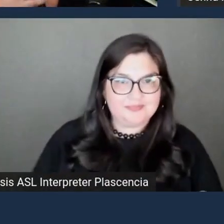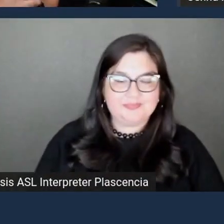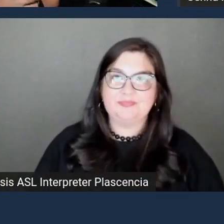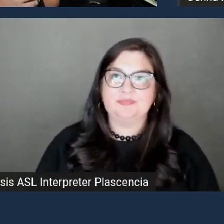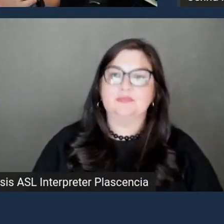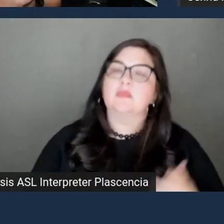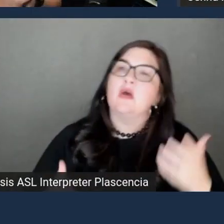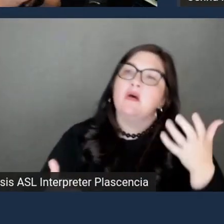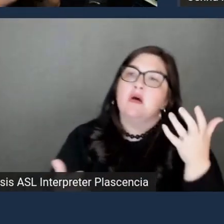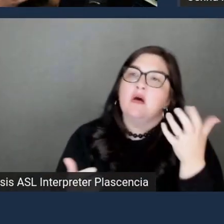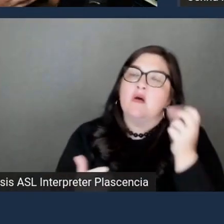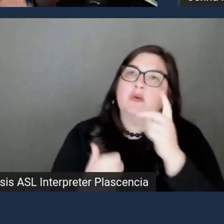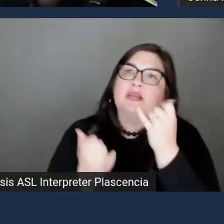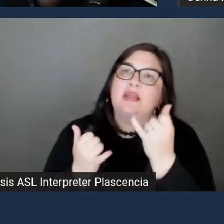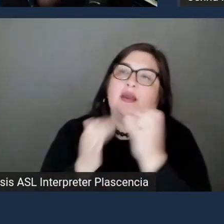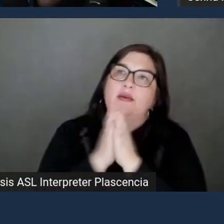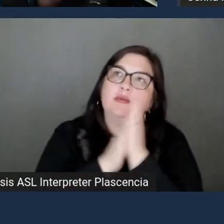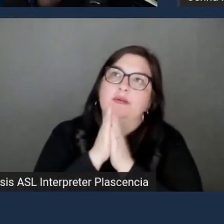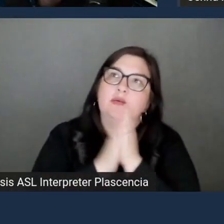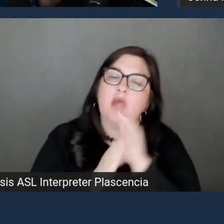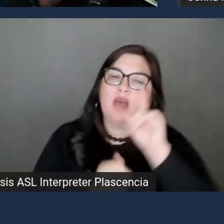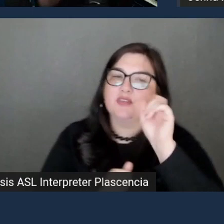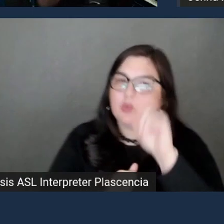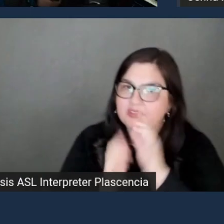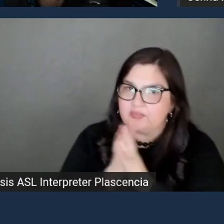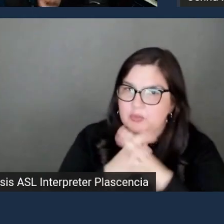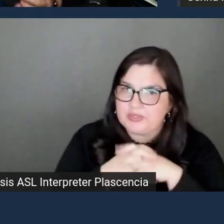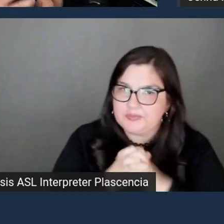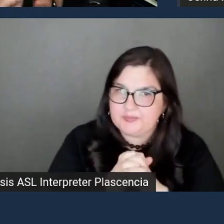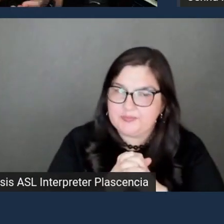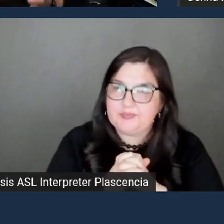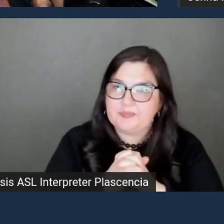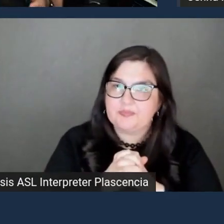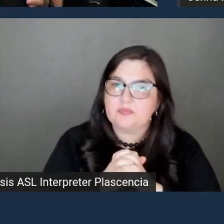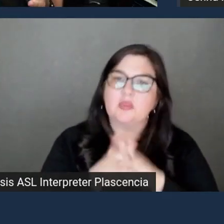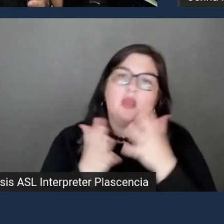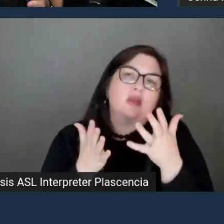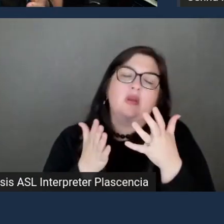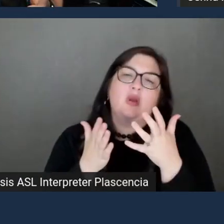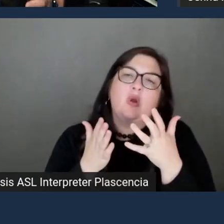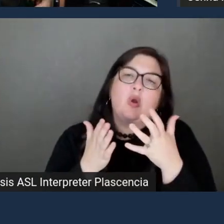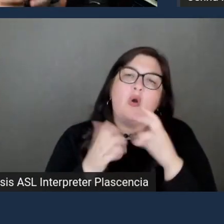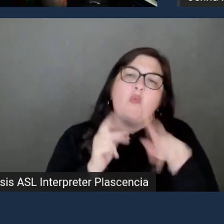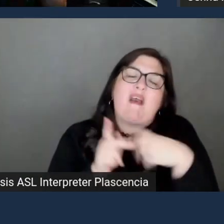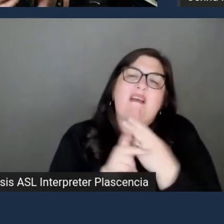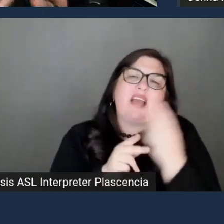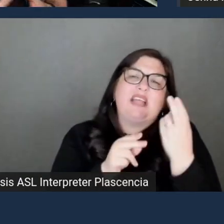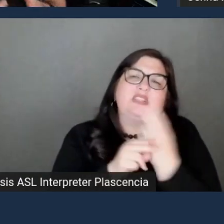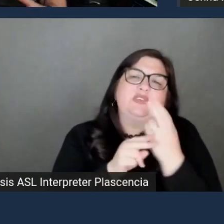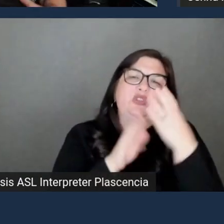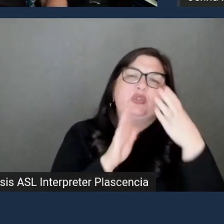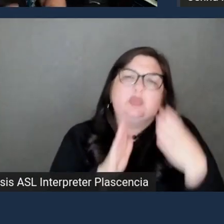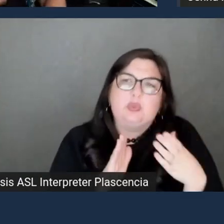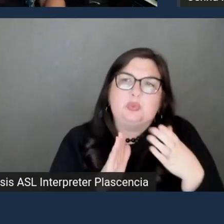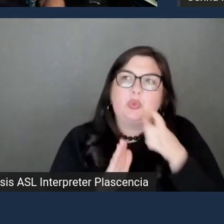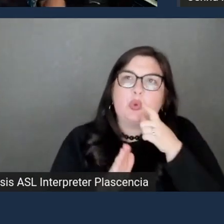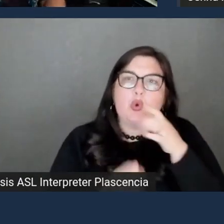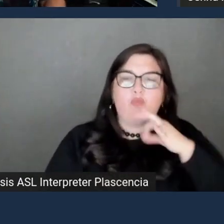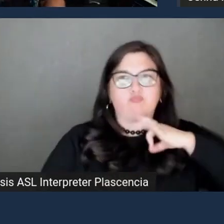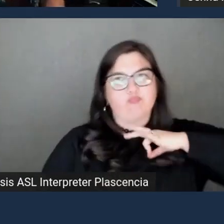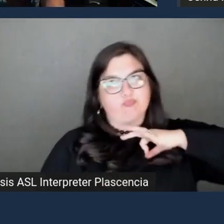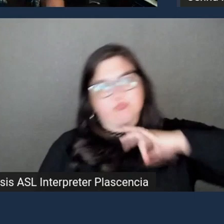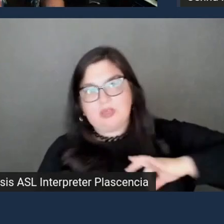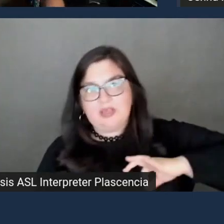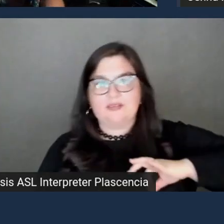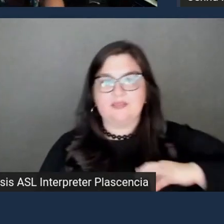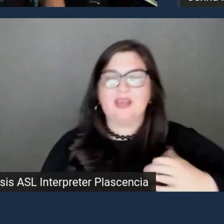Now, kind of a question here. What kind of users do you see kind of really benefiting from this? I know